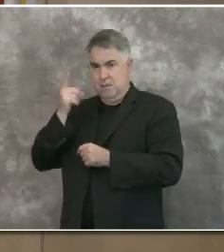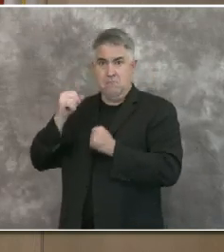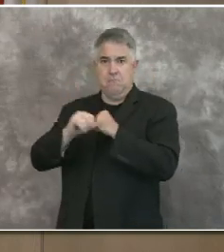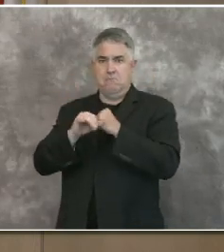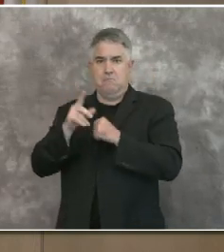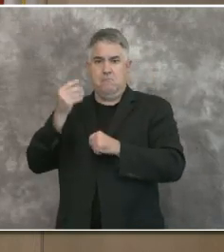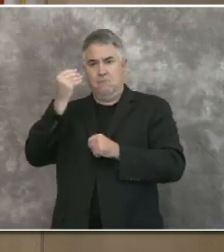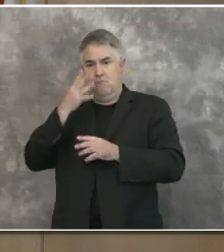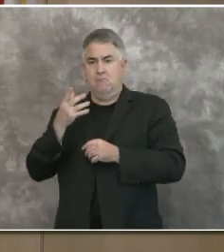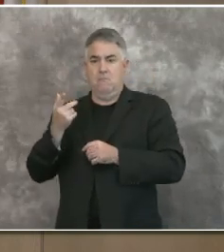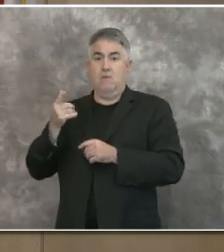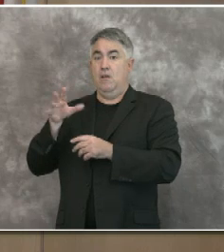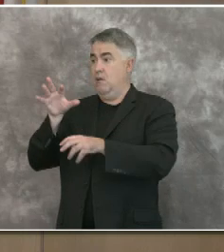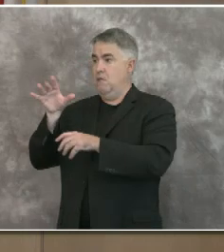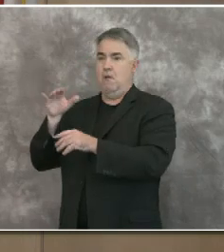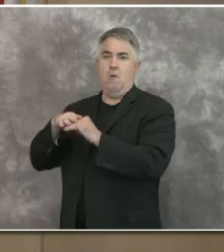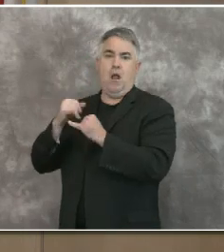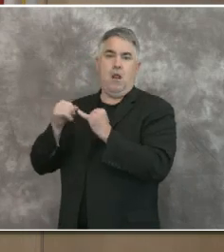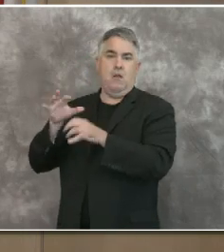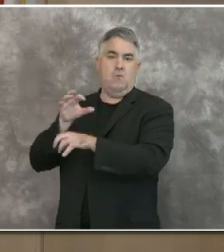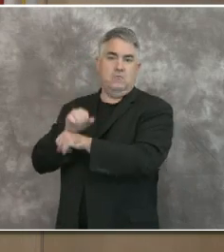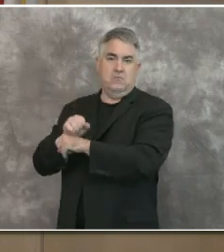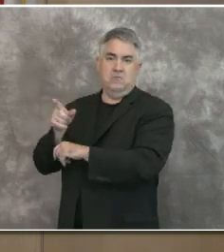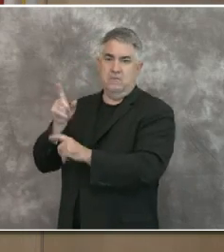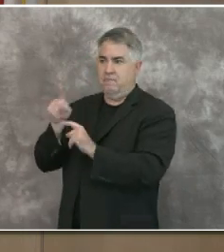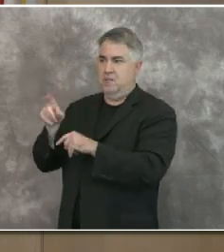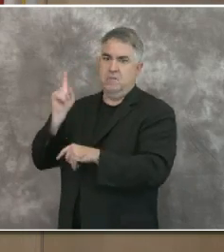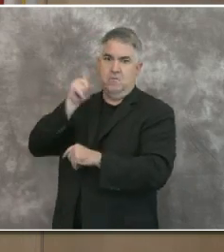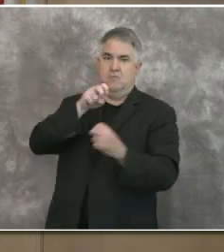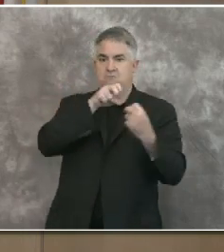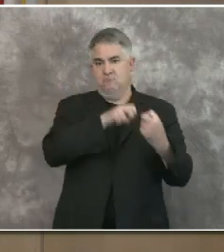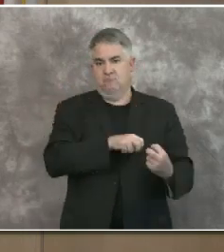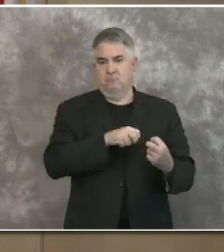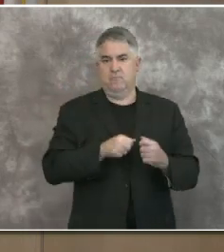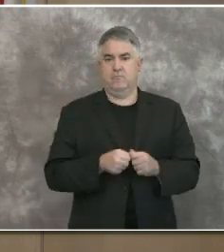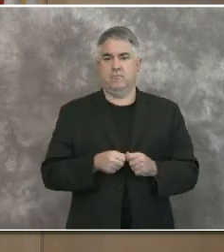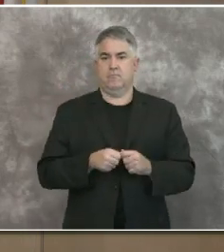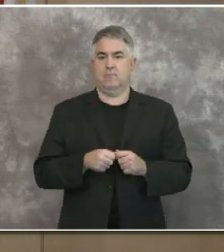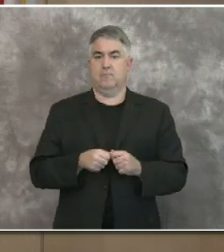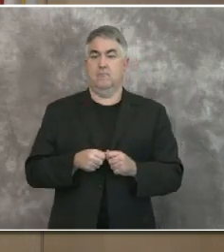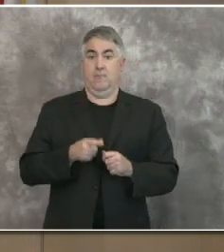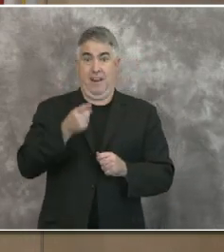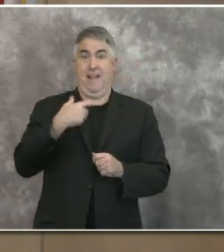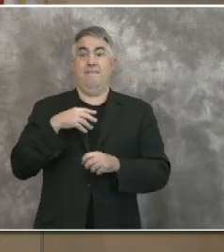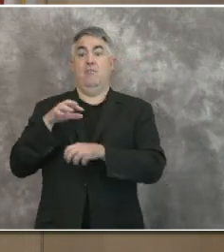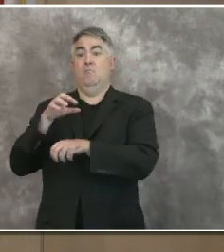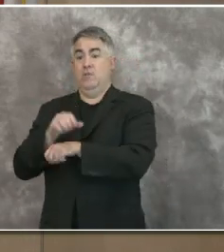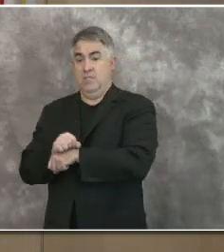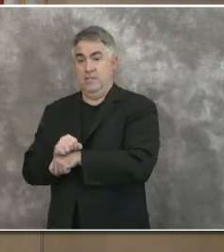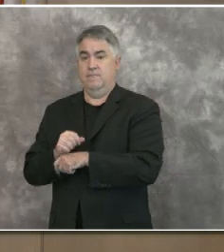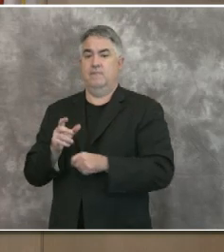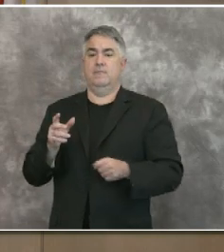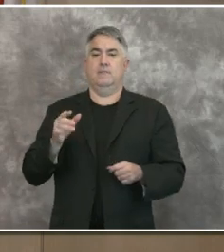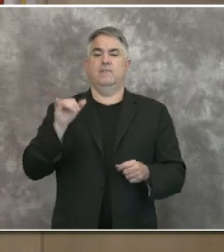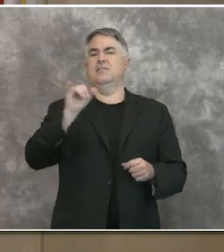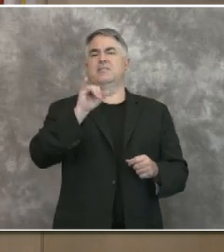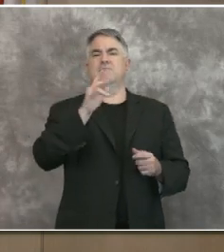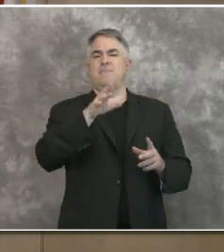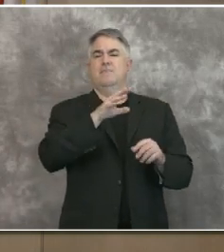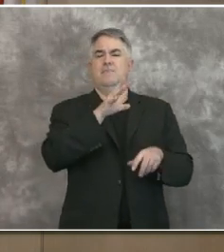Treat your reservations like an appointment and be courteous to the business and the other guests waiting, because we have less